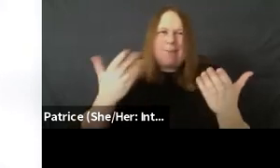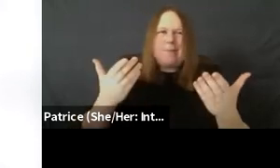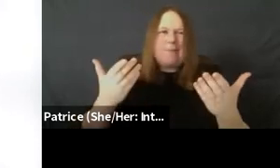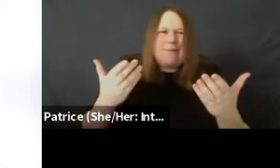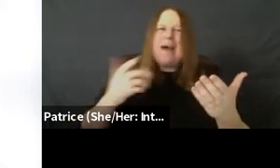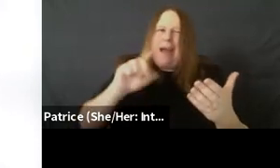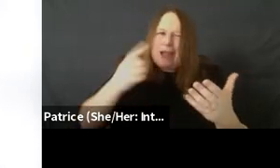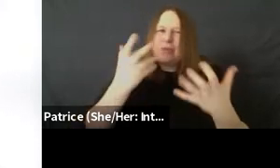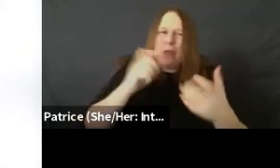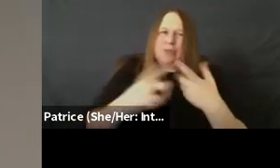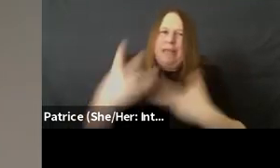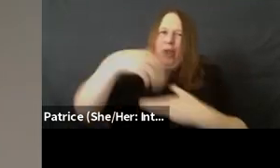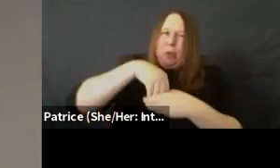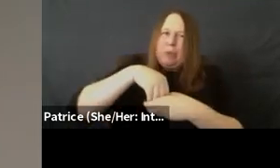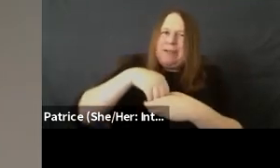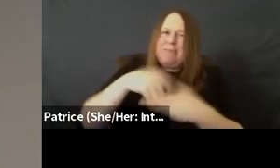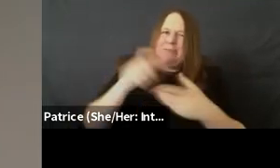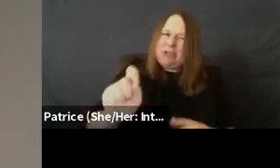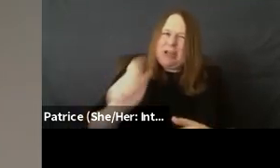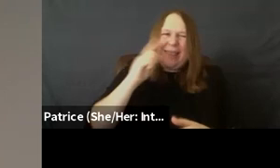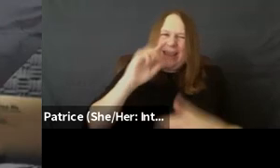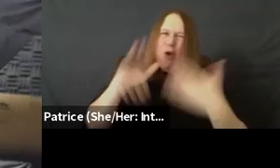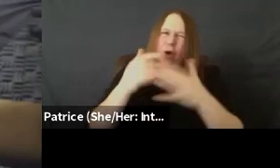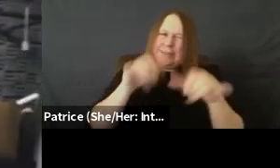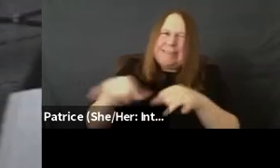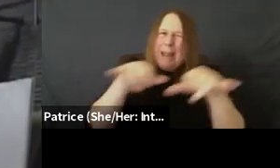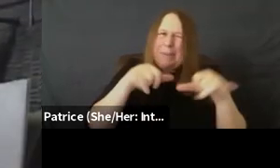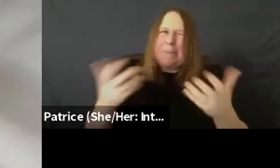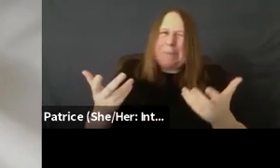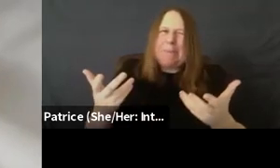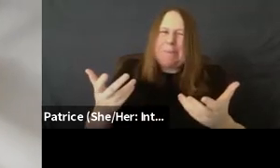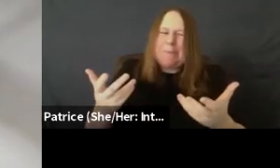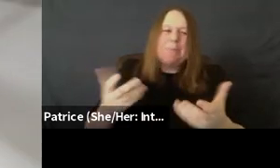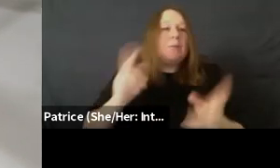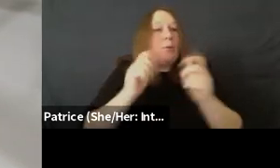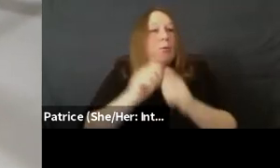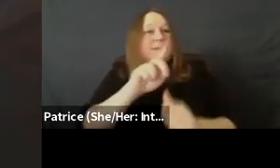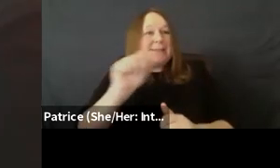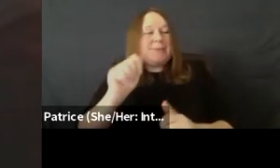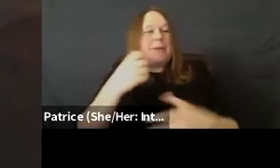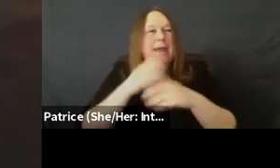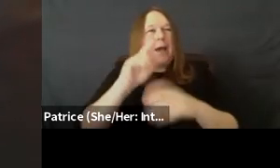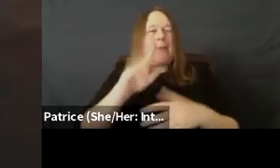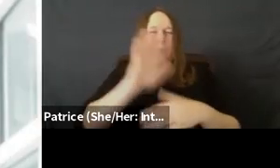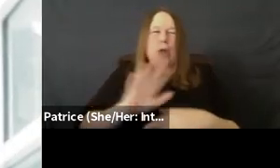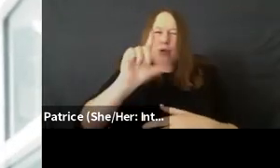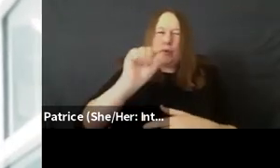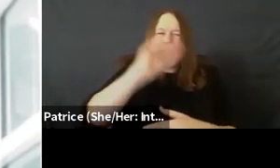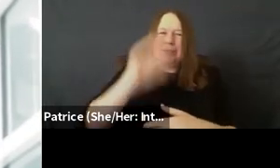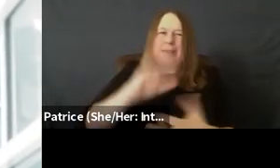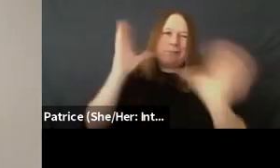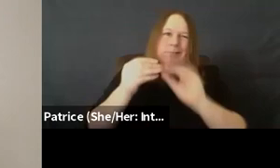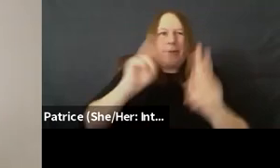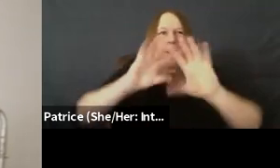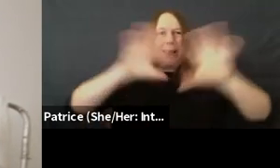want to be included, and I think that we all do. People with disabilities make up about 20% of the